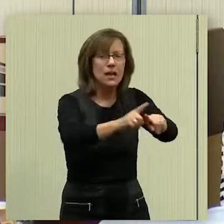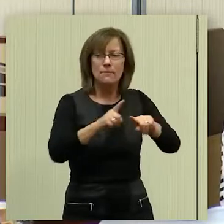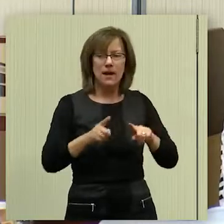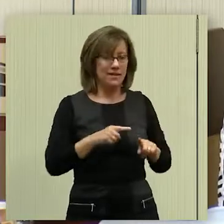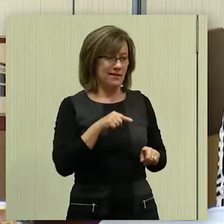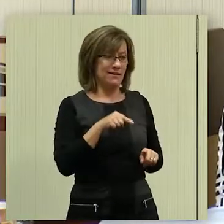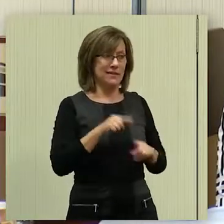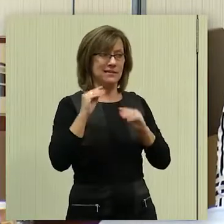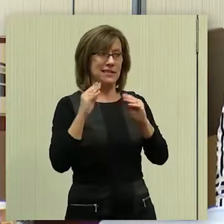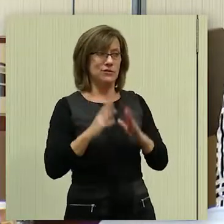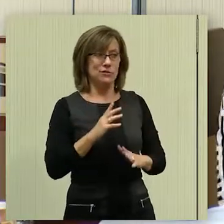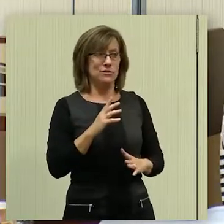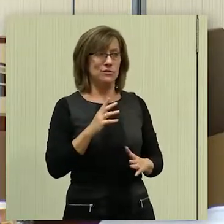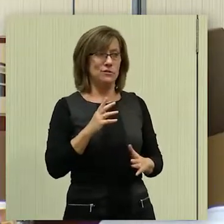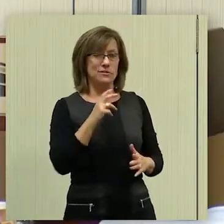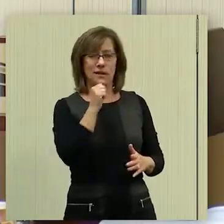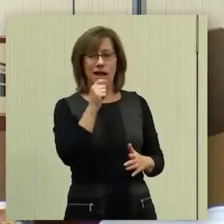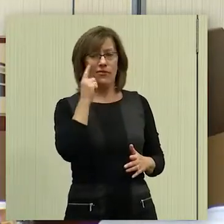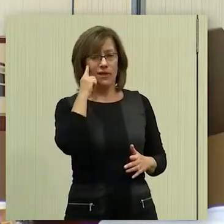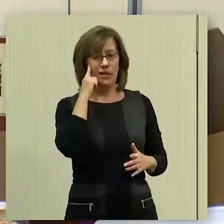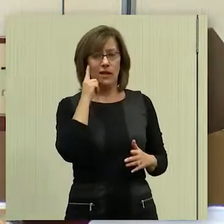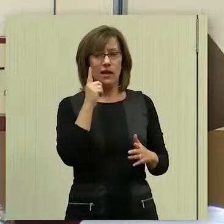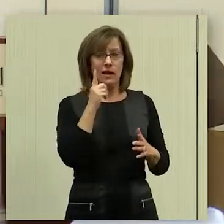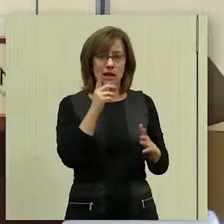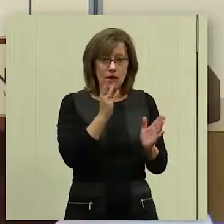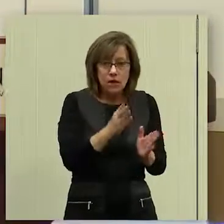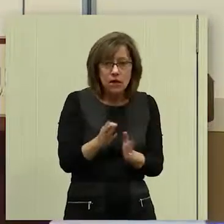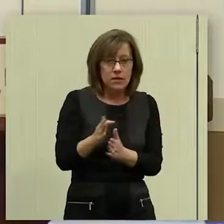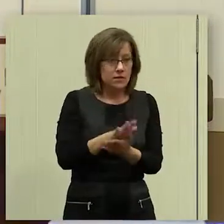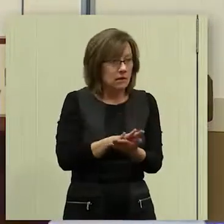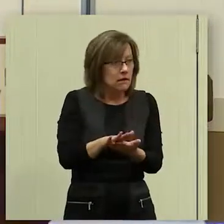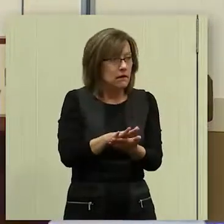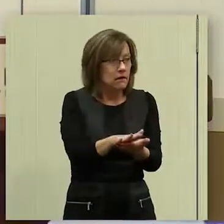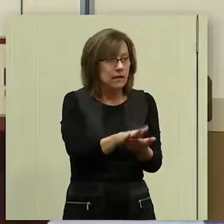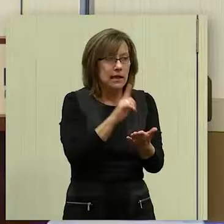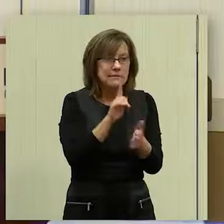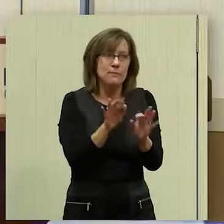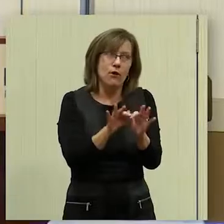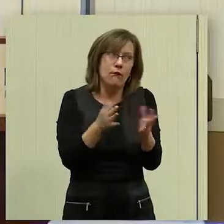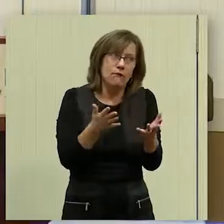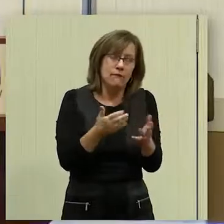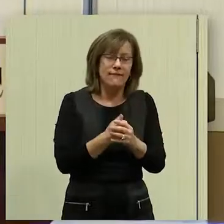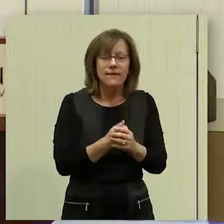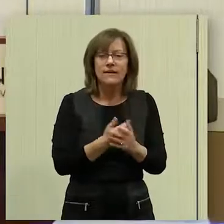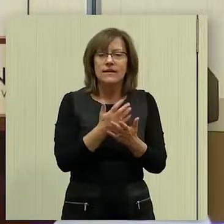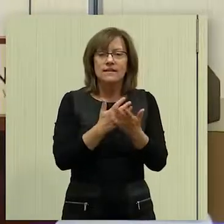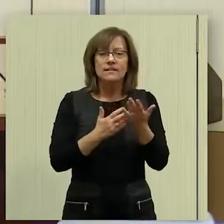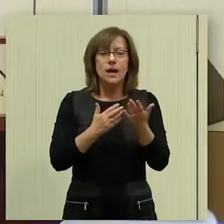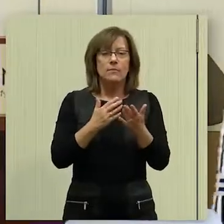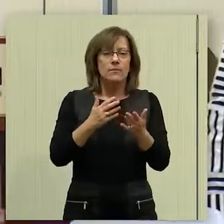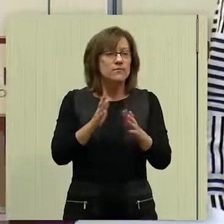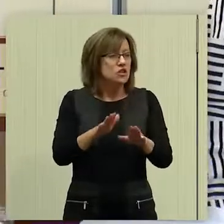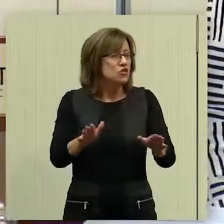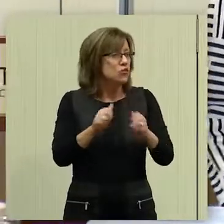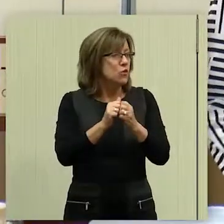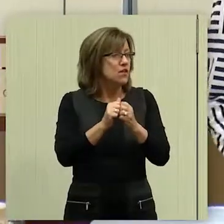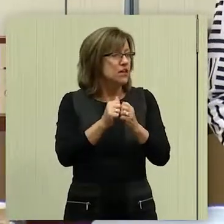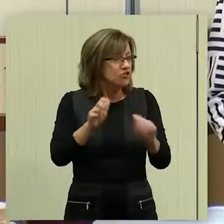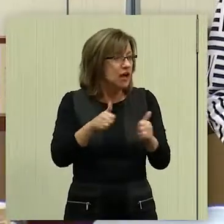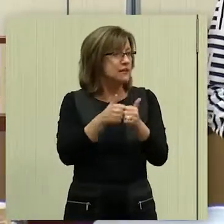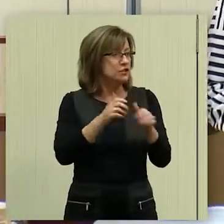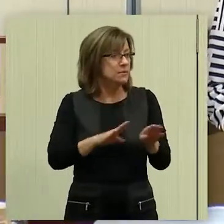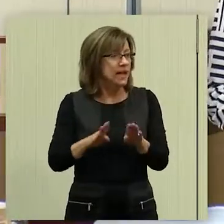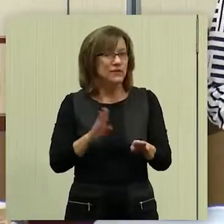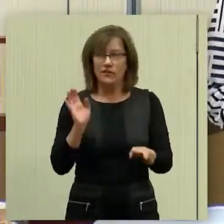this particular teacher or the adult in this room. But boy, there's a lot of space where if we think about some of the children we know with challenging behavior, that could be a